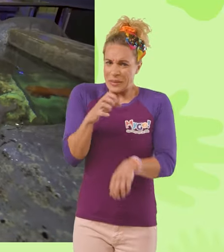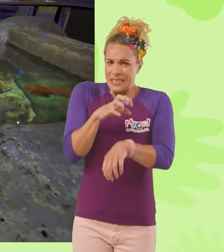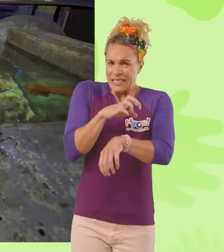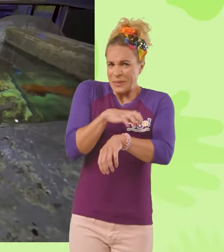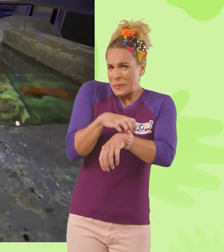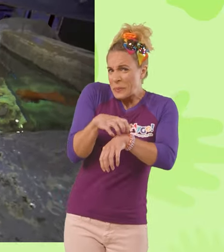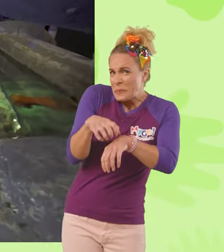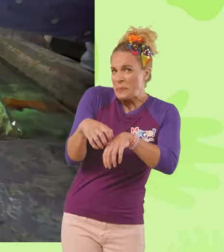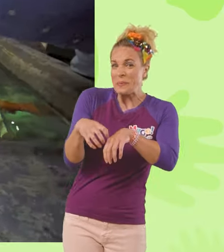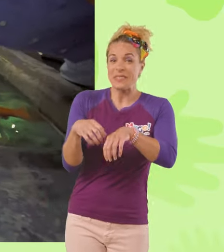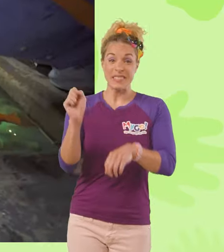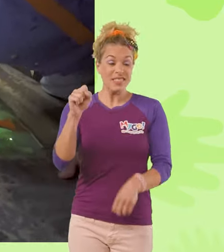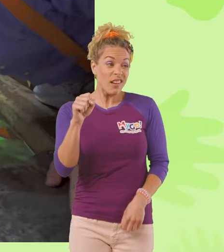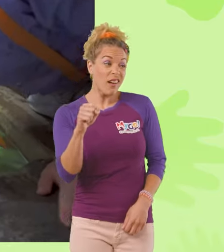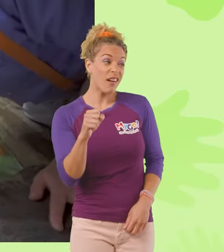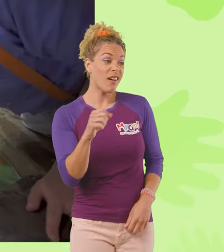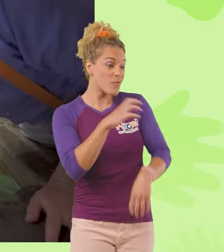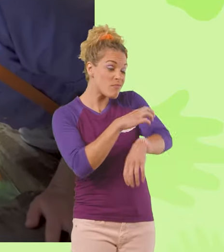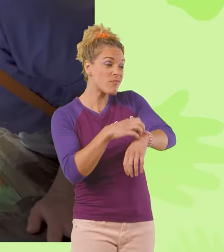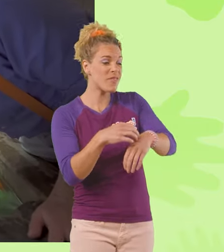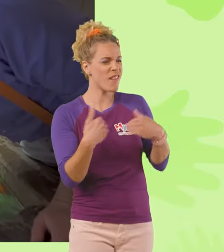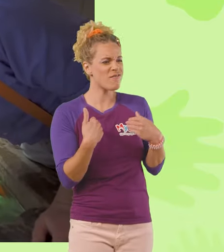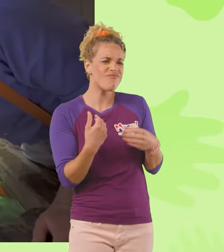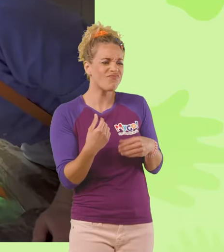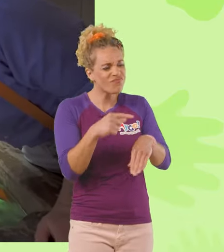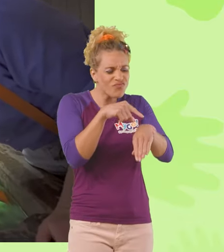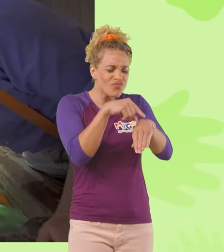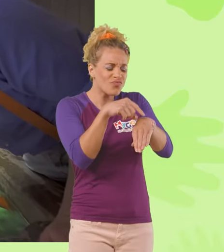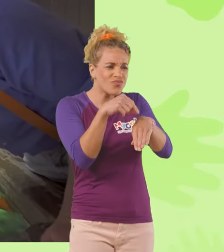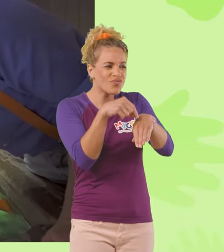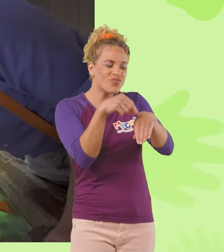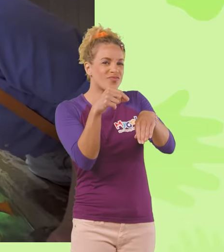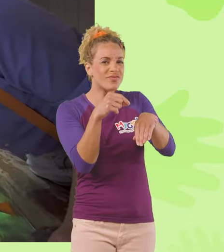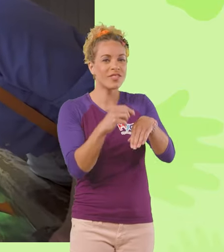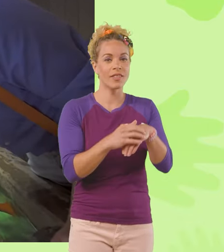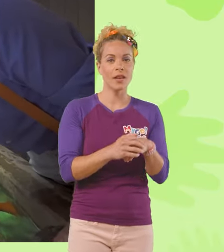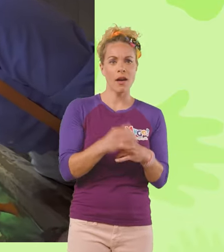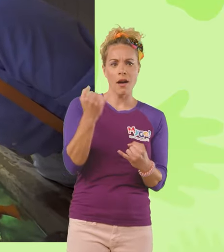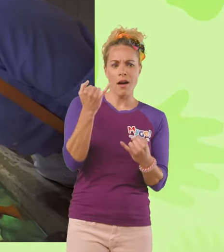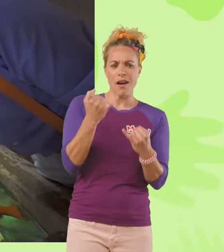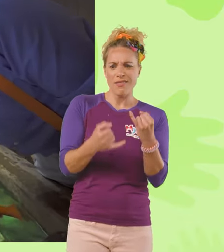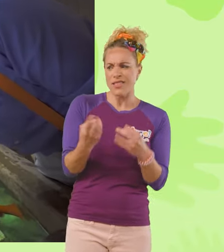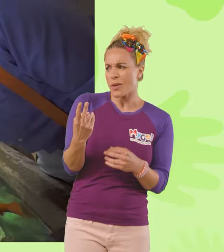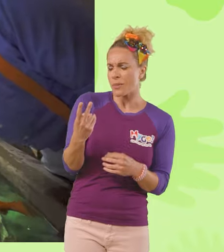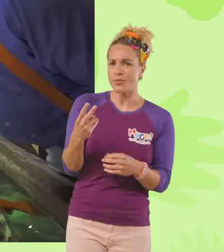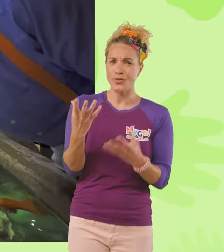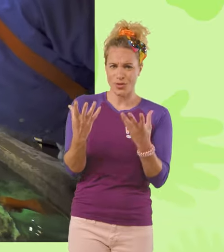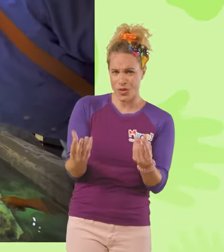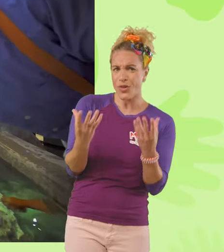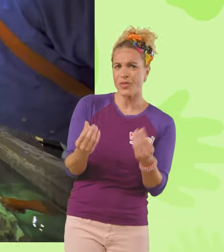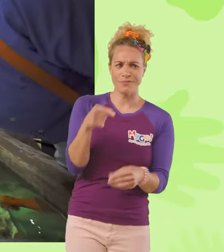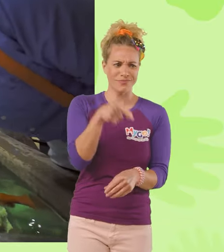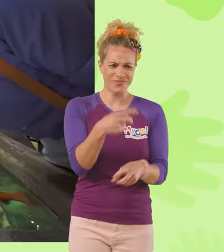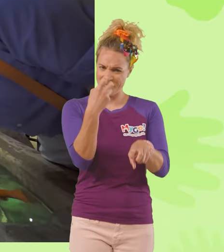maybe? Yeah. Bumpy and kind of small spikes. The last couple were really soft, but this one